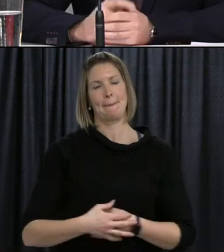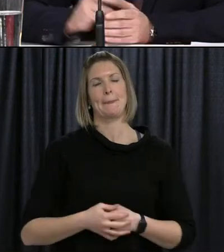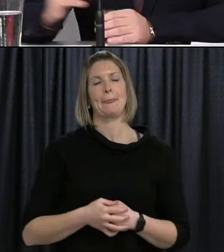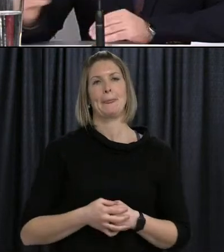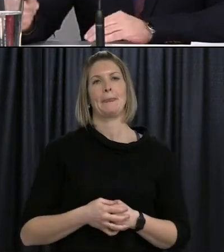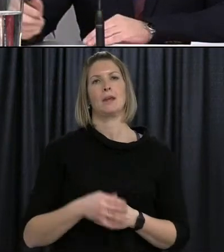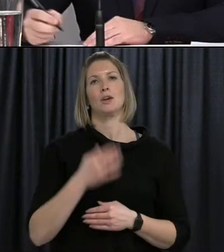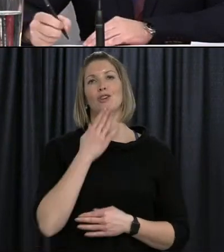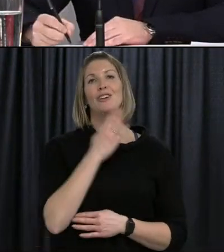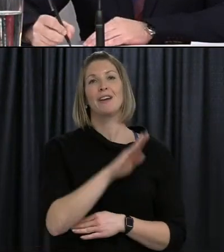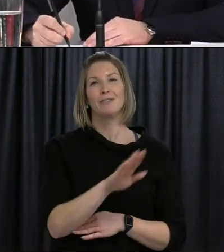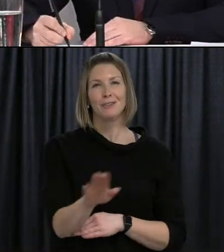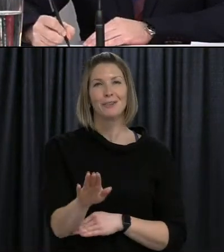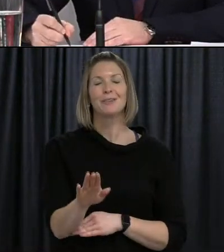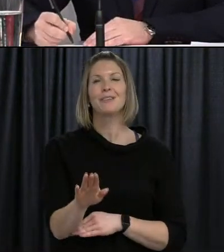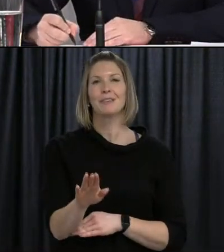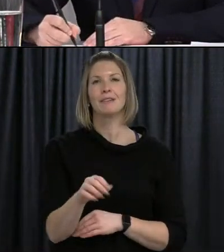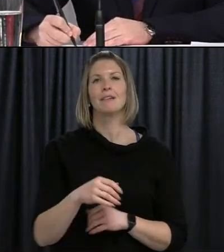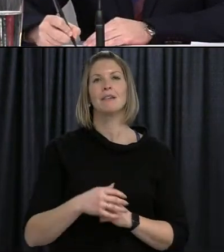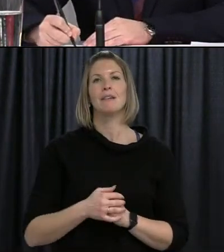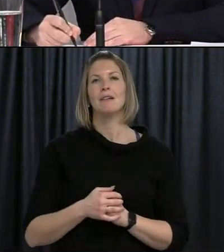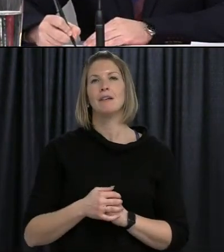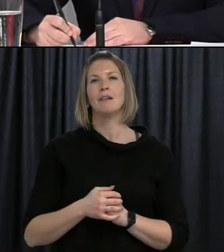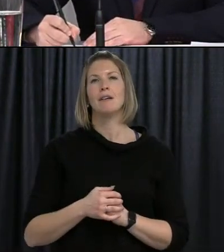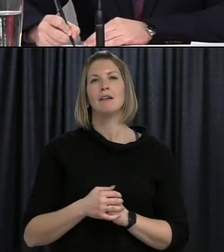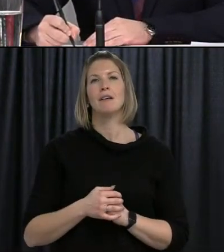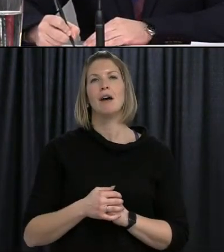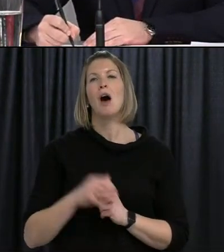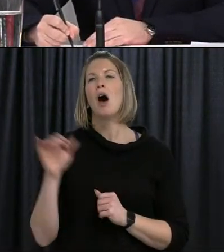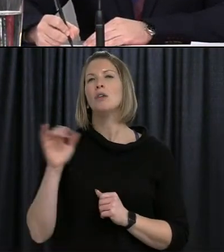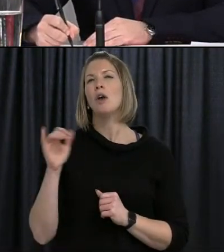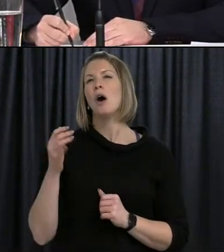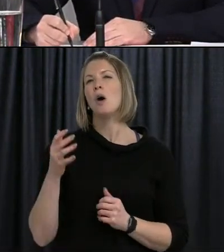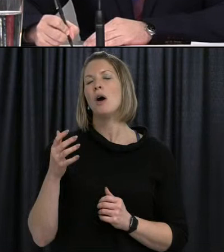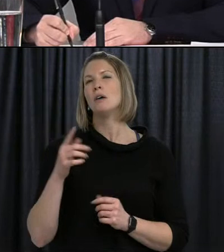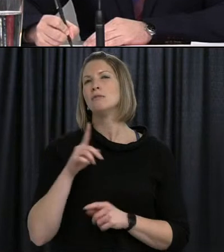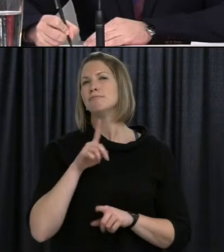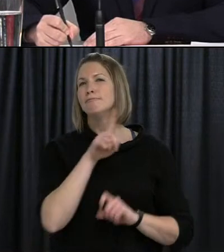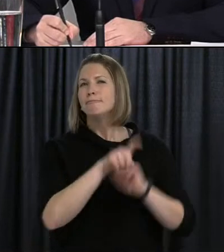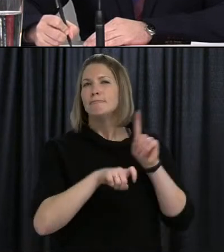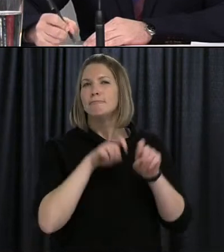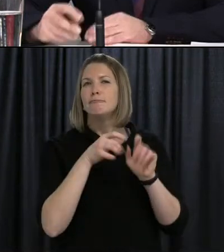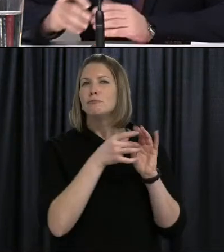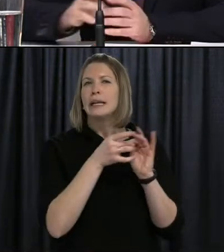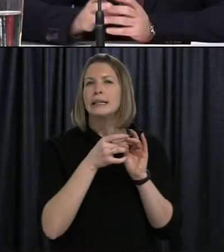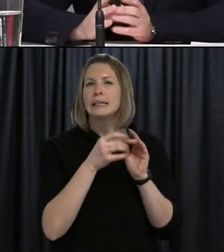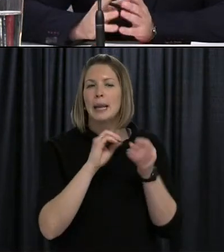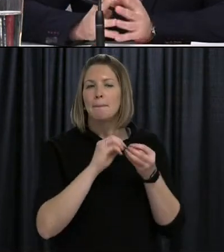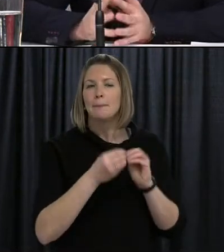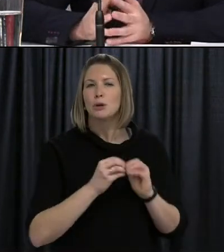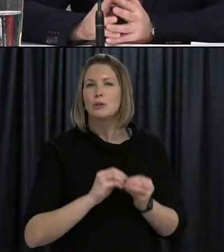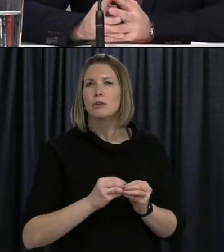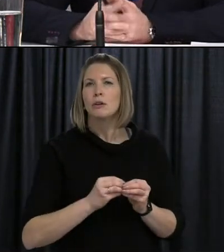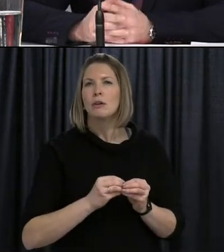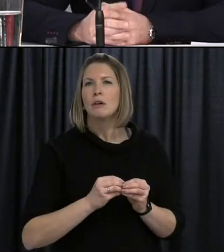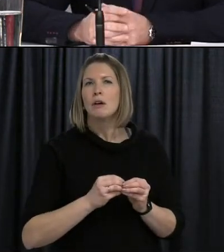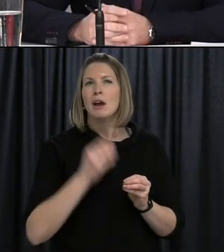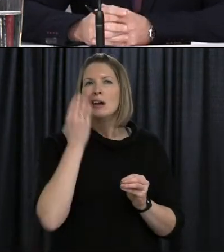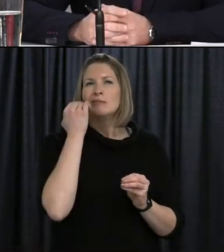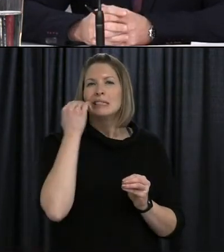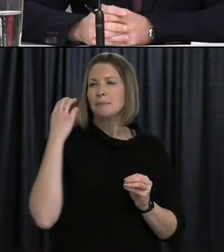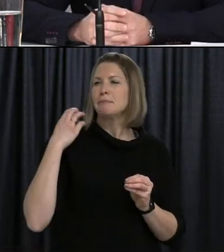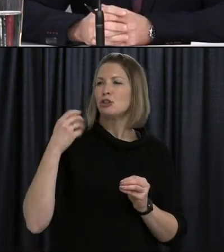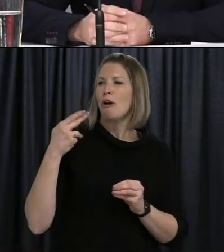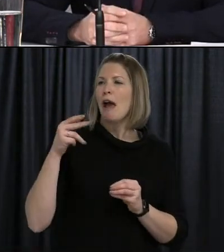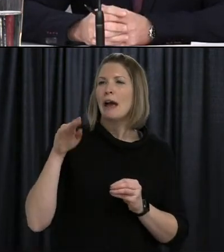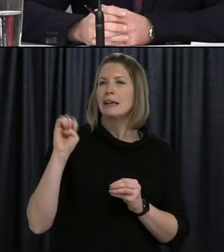Good afternoon. I want to follow up on the statistics you gave, Minister, on the number of doses that